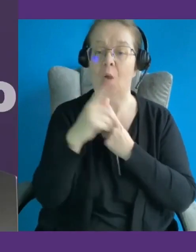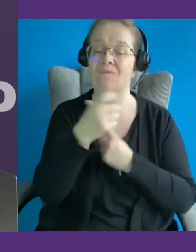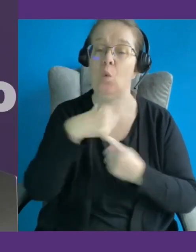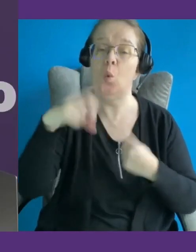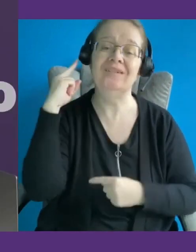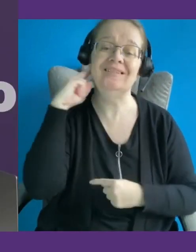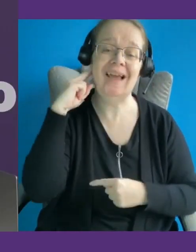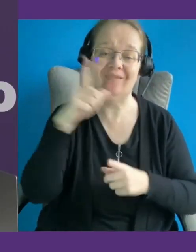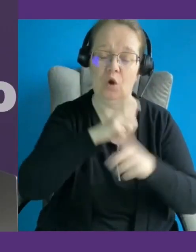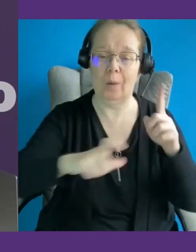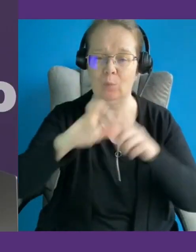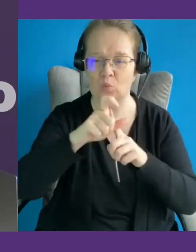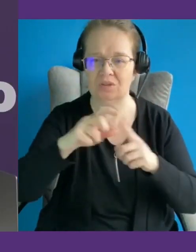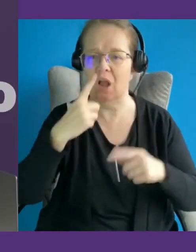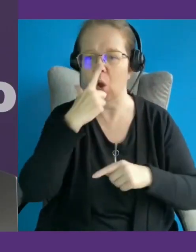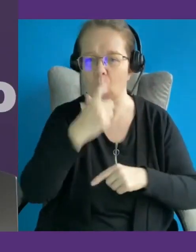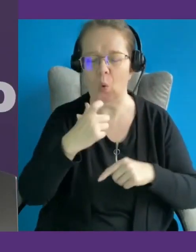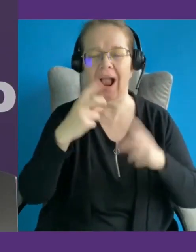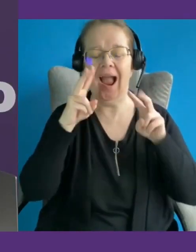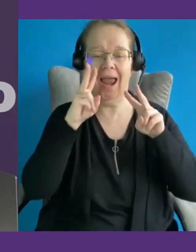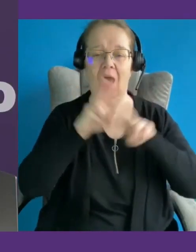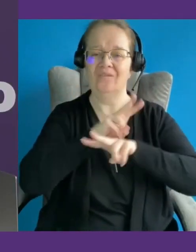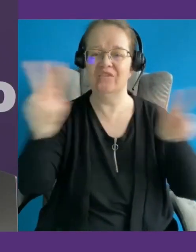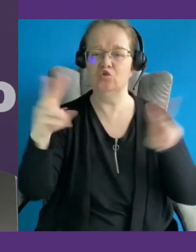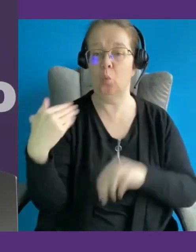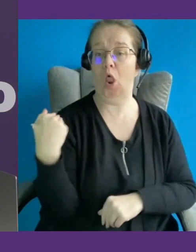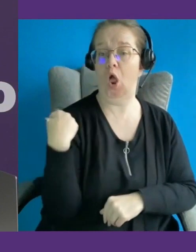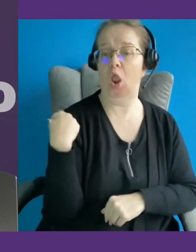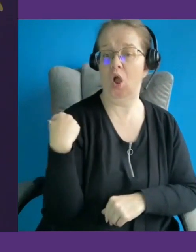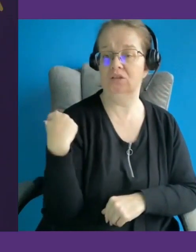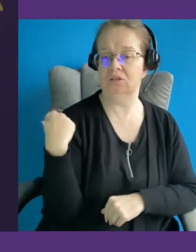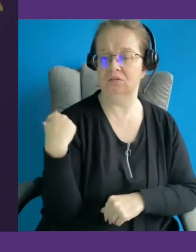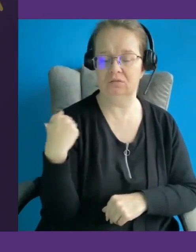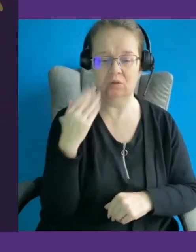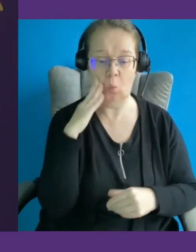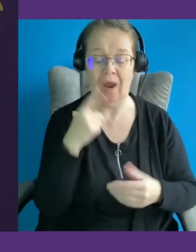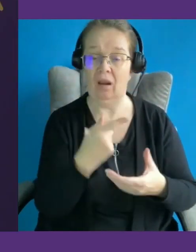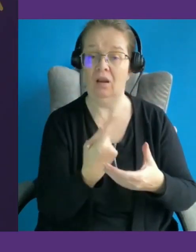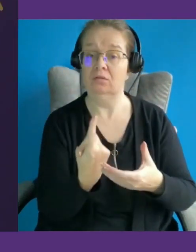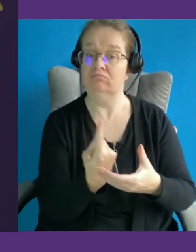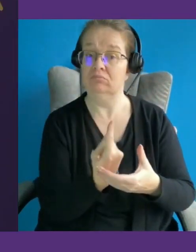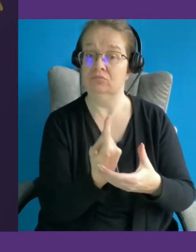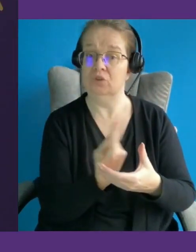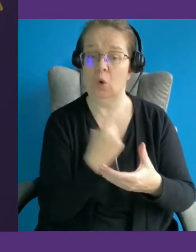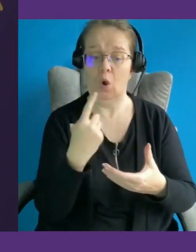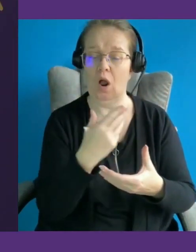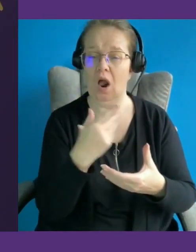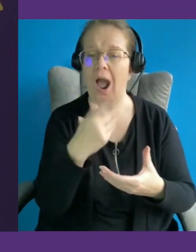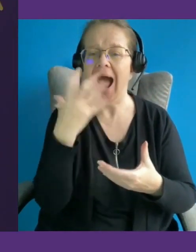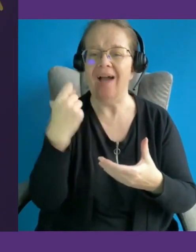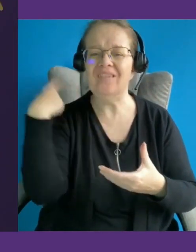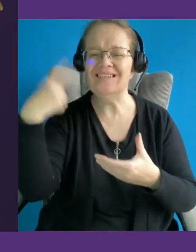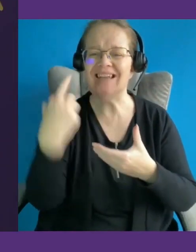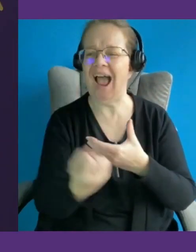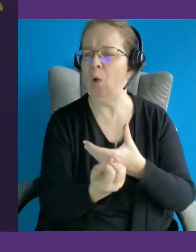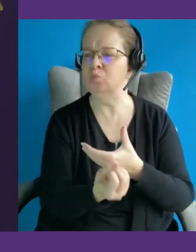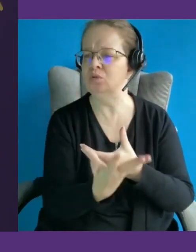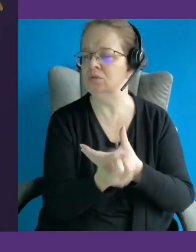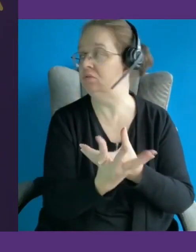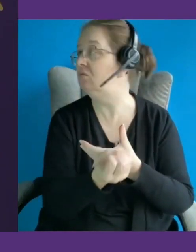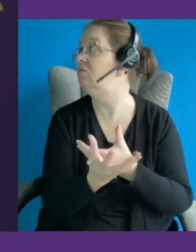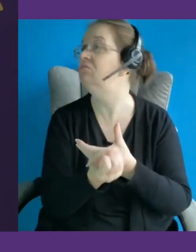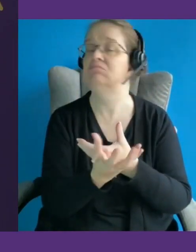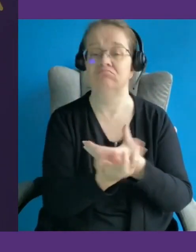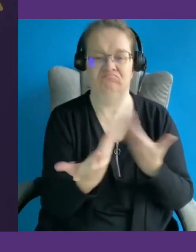to give visual alerts when someone or when a sound was in the background. So whether that be anything from a fire alarm